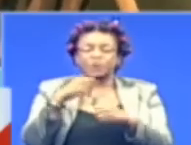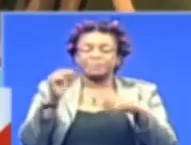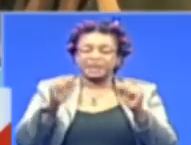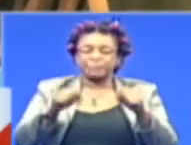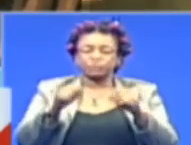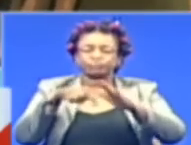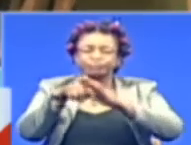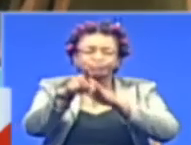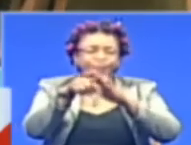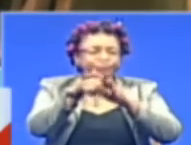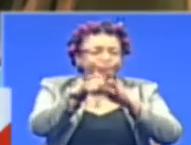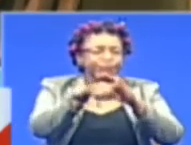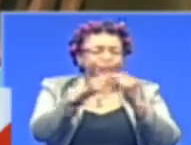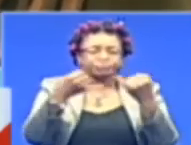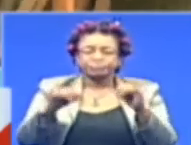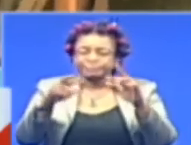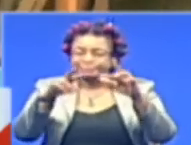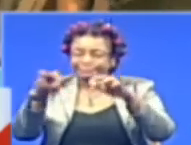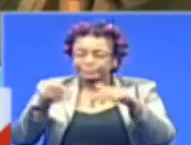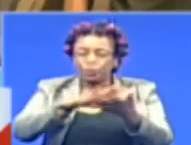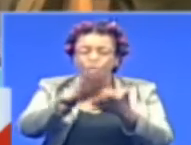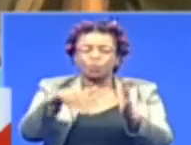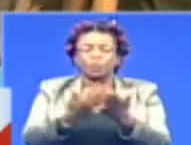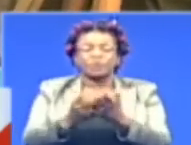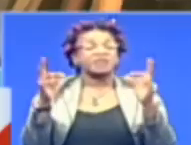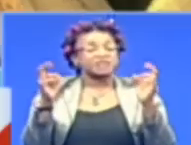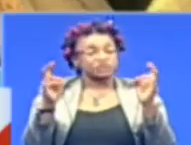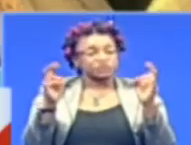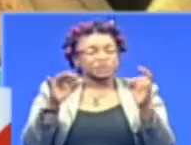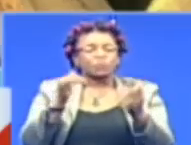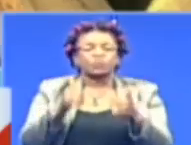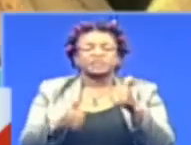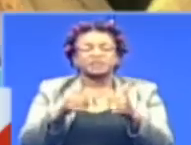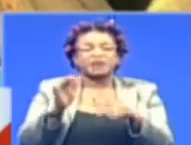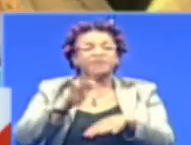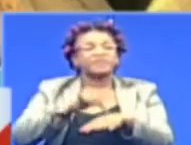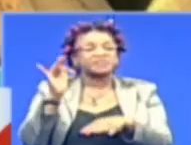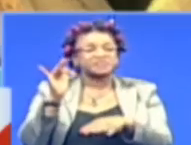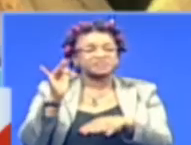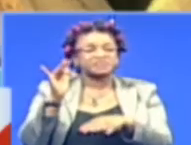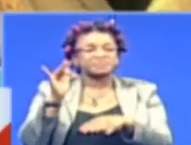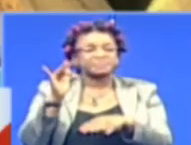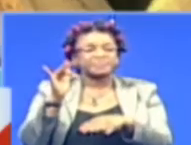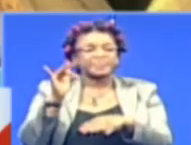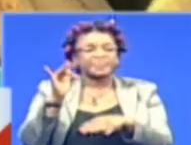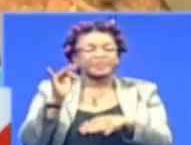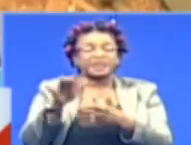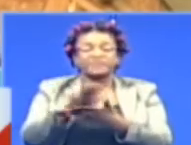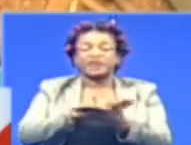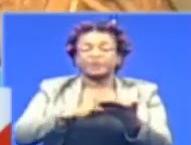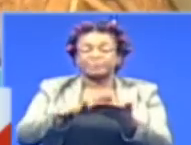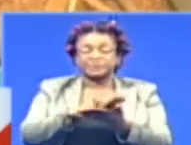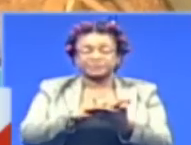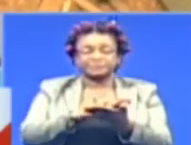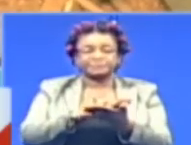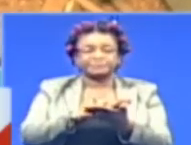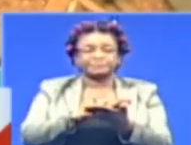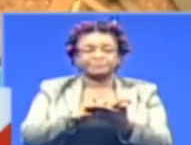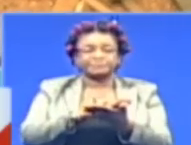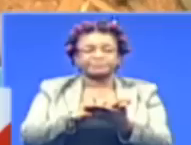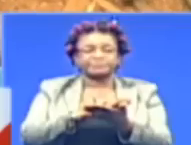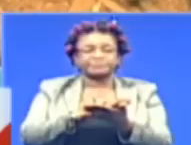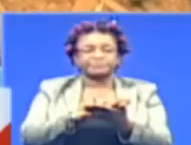and be able to look at all the issues which really affect the matters to do with the environment. One of the issues that we've been receiving is that lack